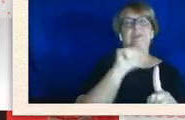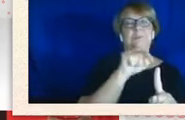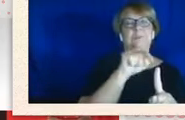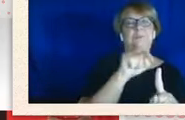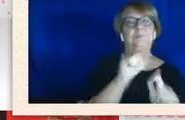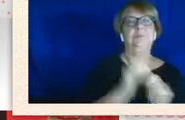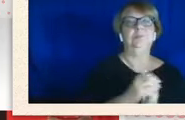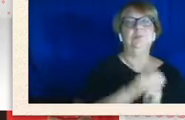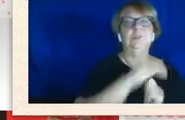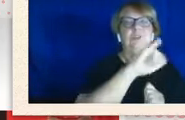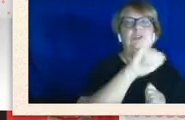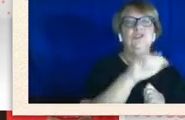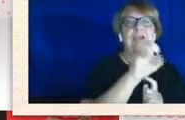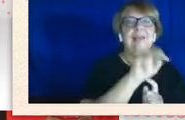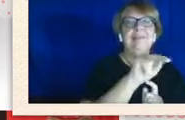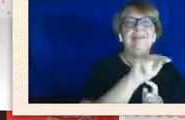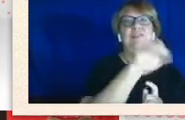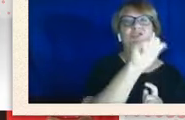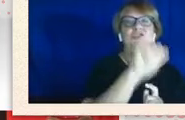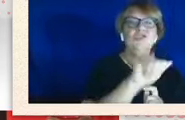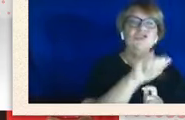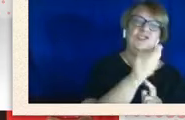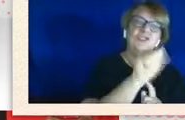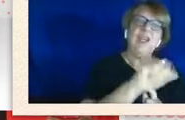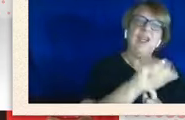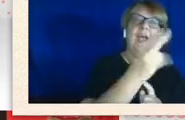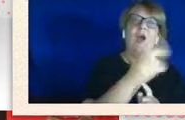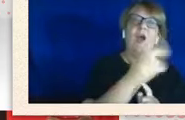Jason J. Haar. I'm a self-advocate